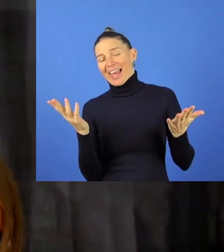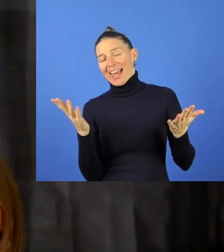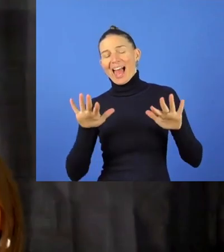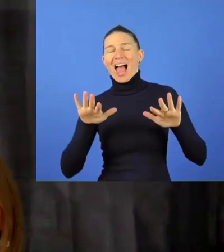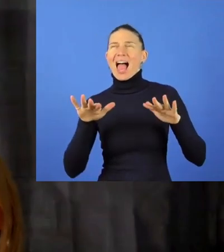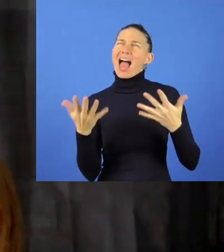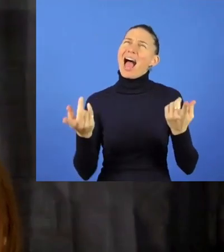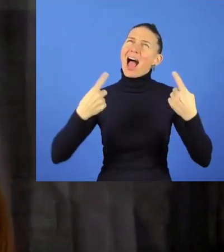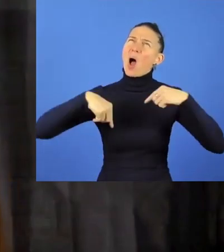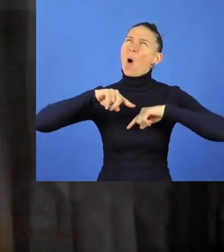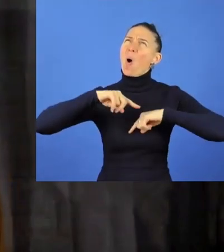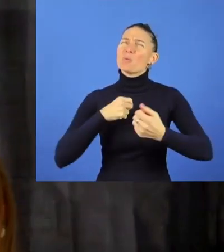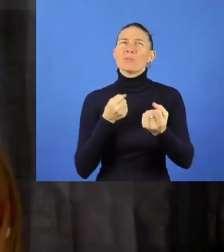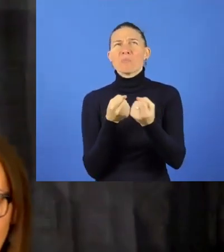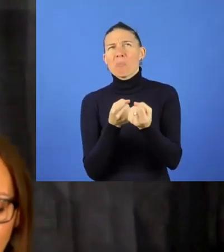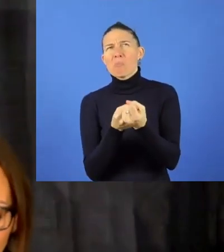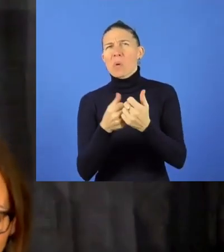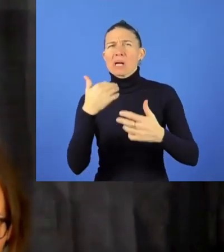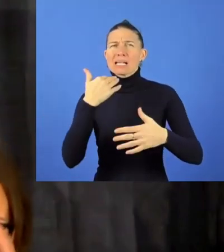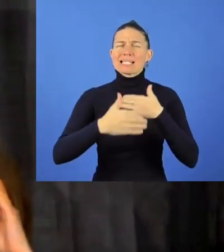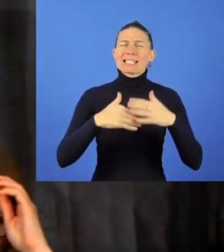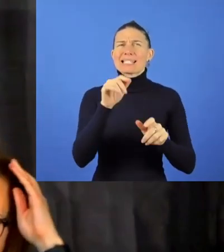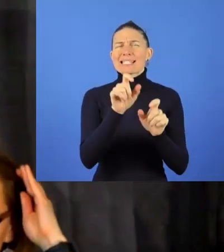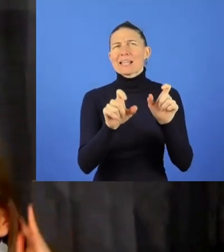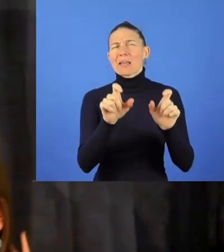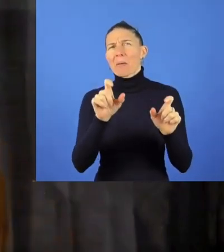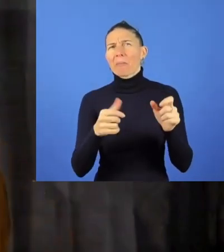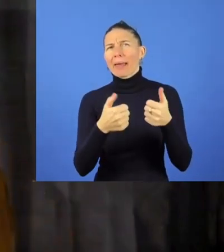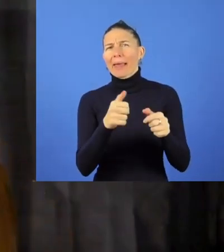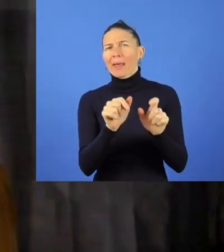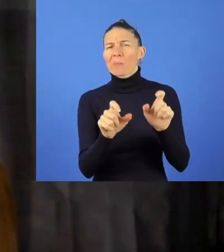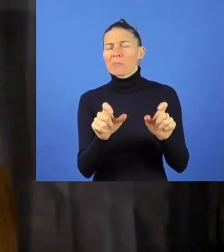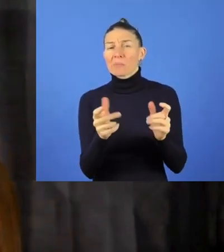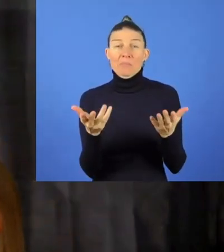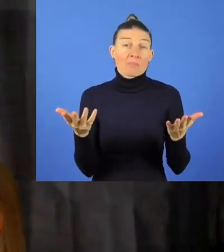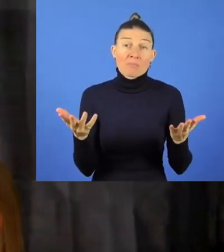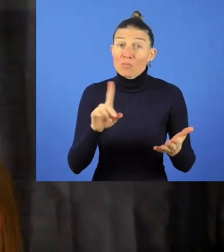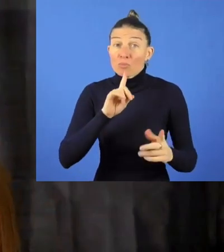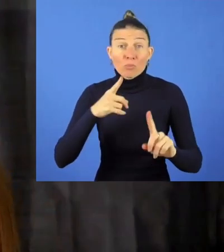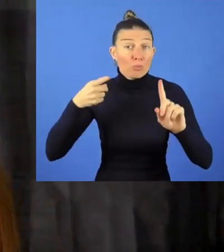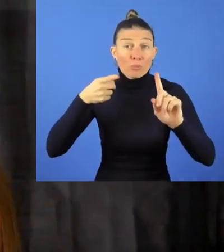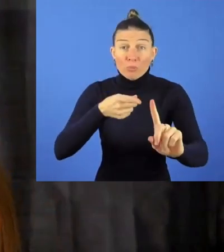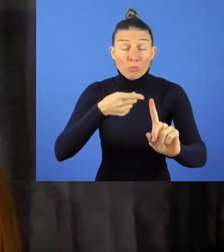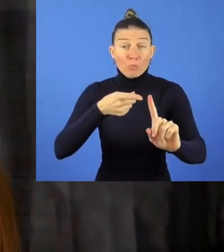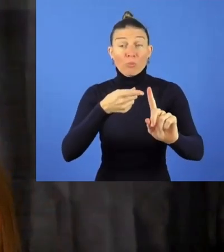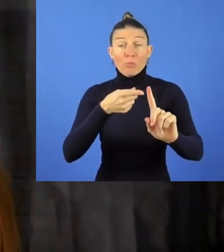disabled gamers? Well, our point of Spawnpoint is that we want to